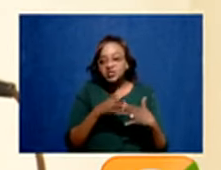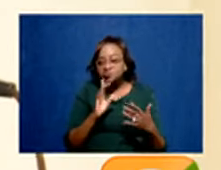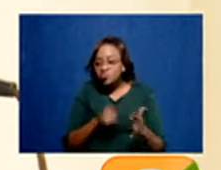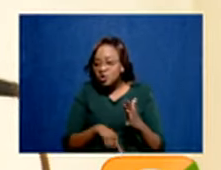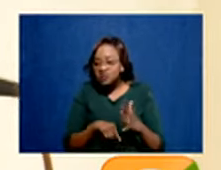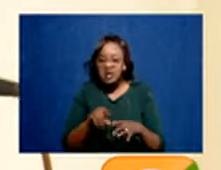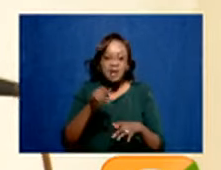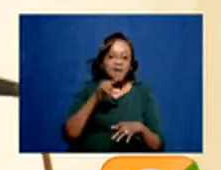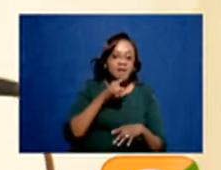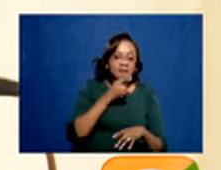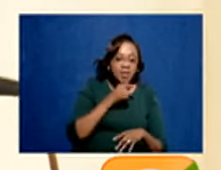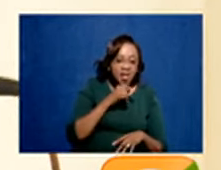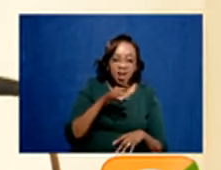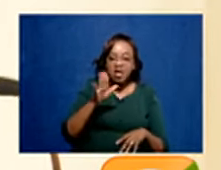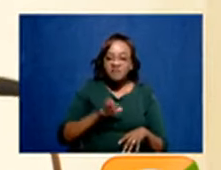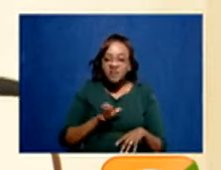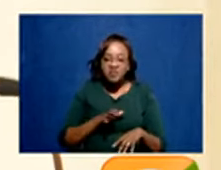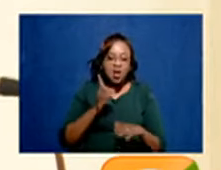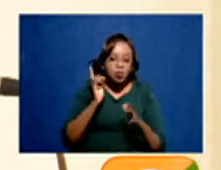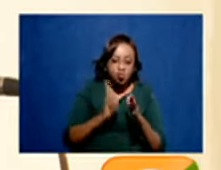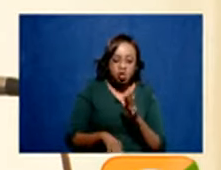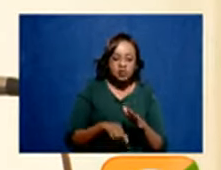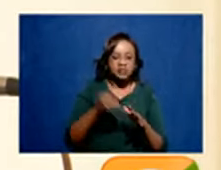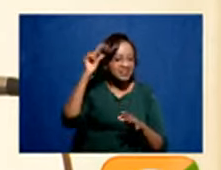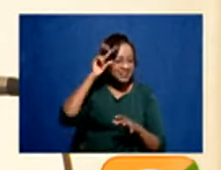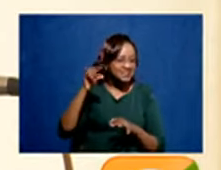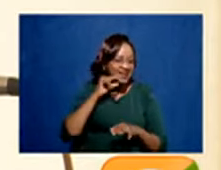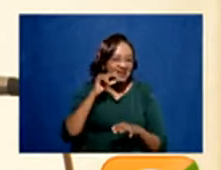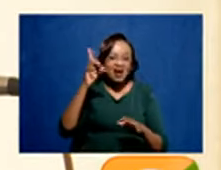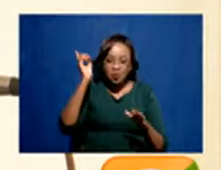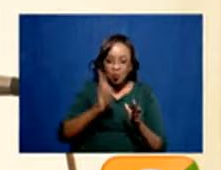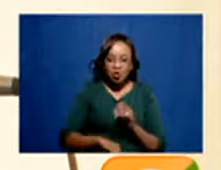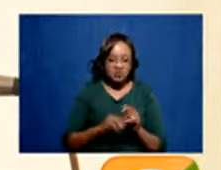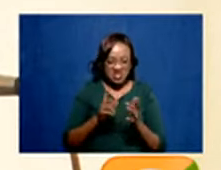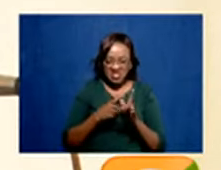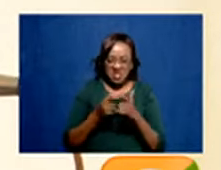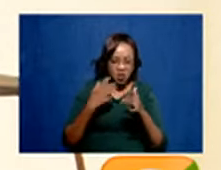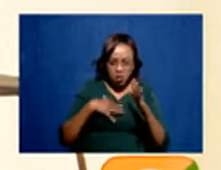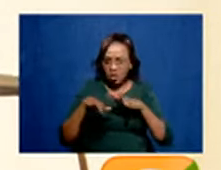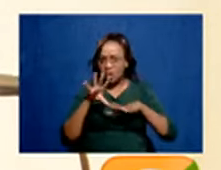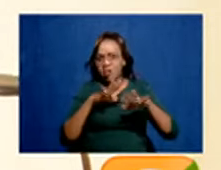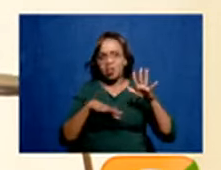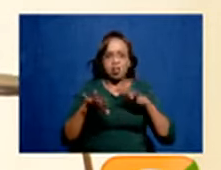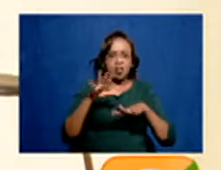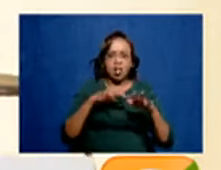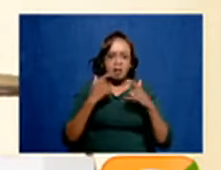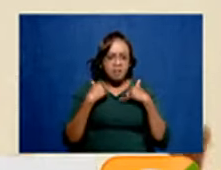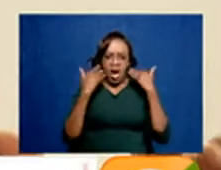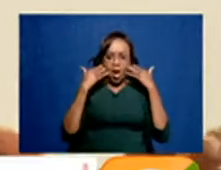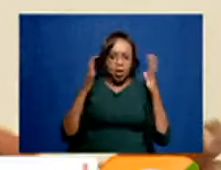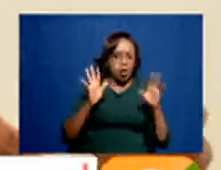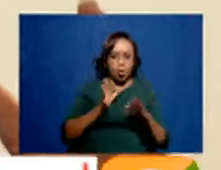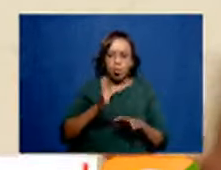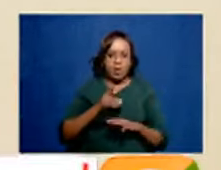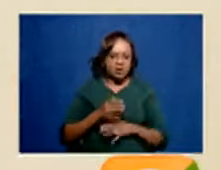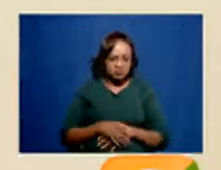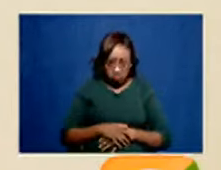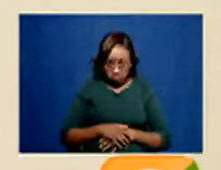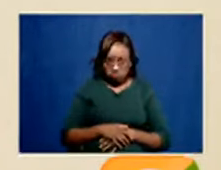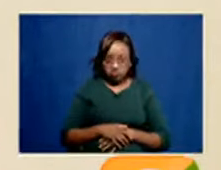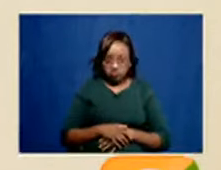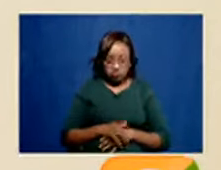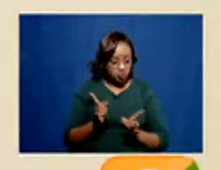male, what is female, so that nobody should be struggling to define what a woman is. We would want to